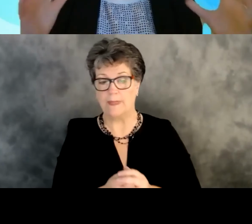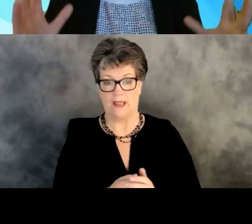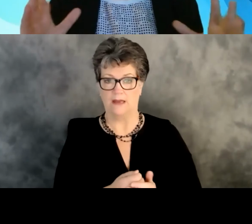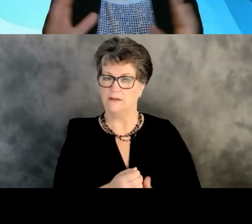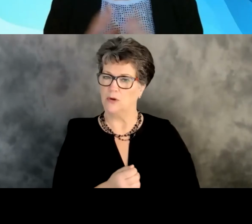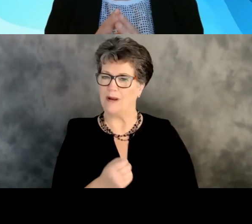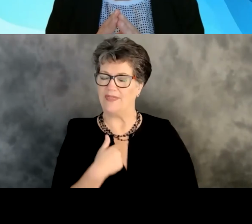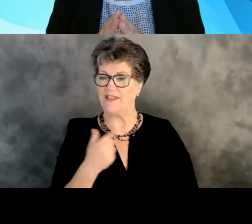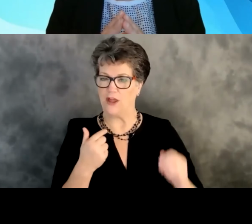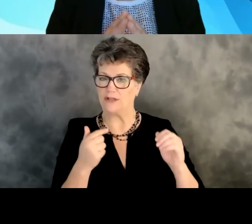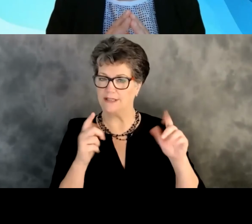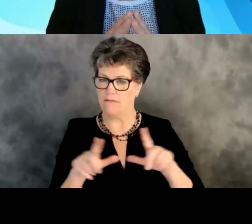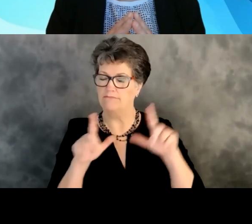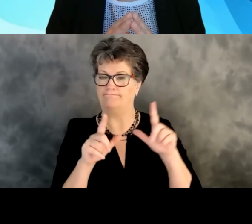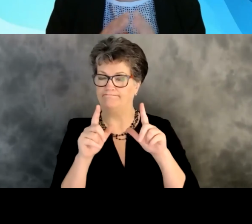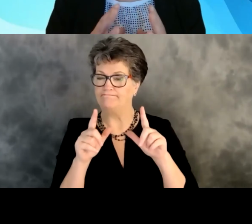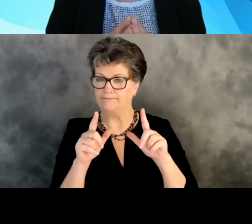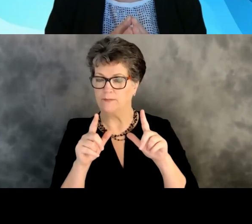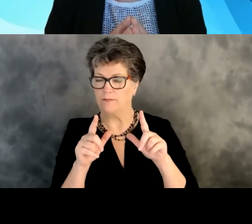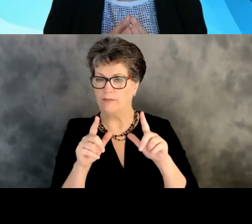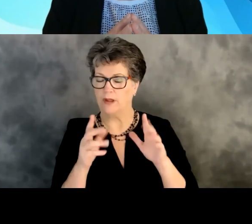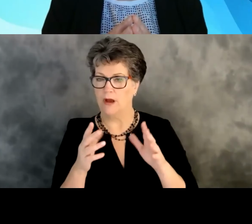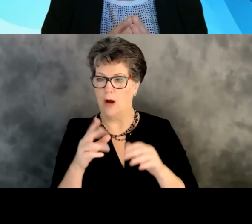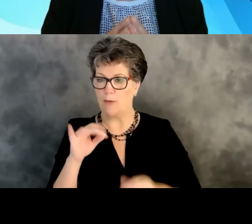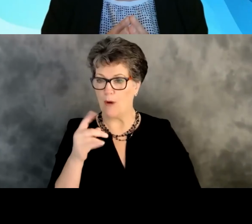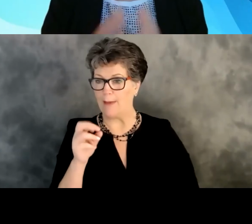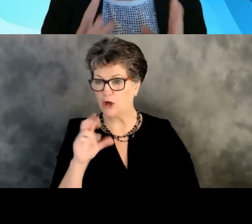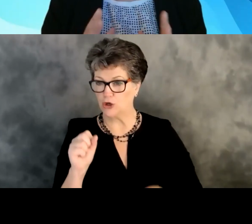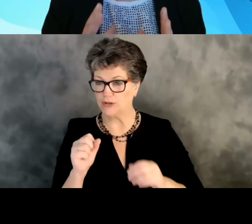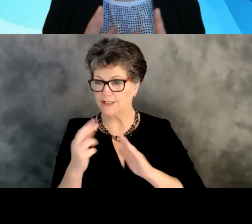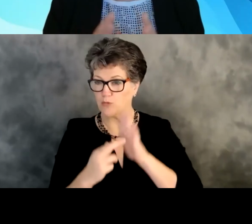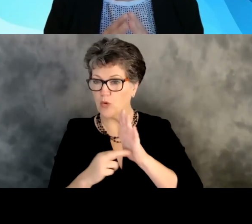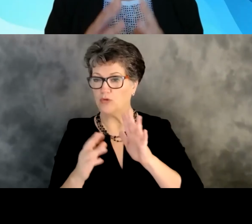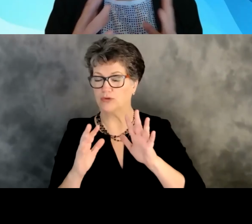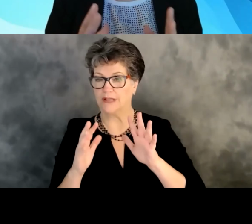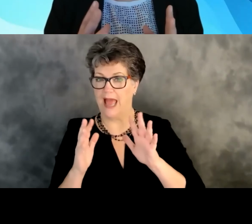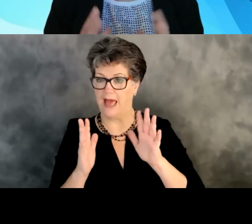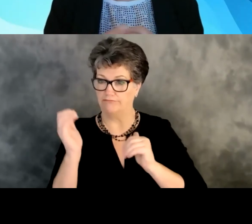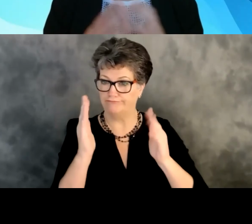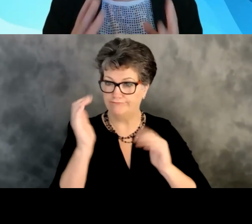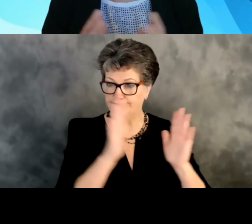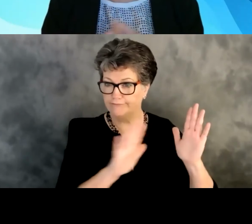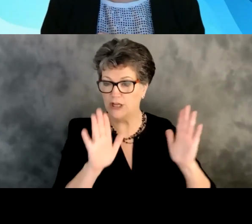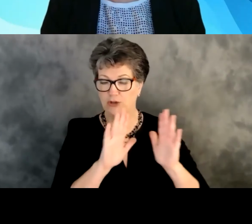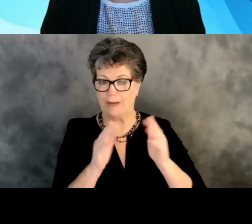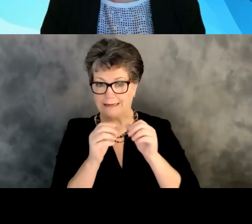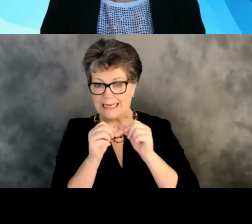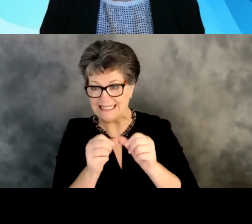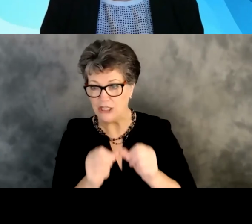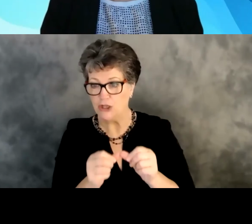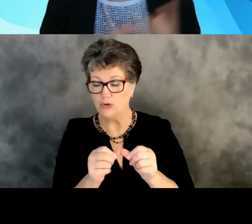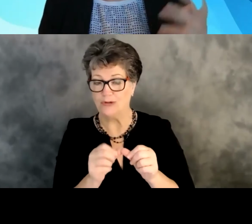some parameters that we can all move towards will help us perform and build the case for continued investment and continued